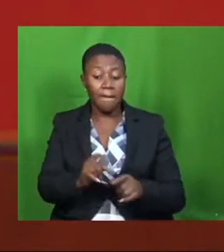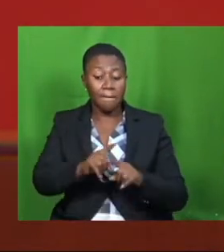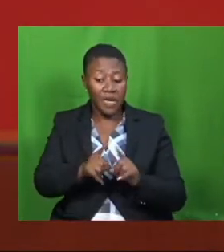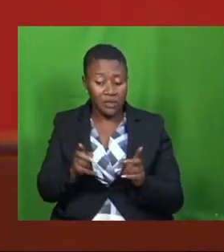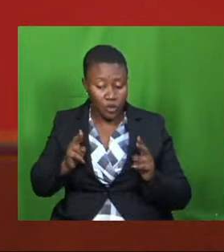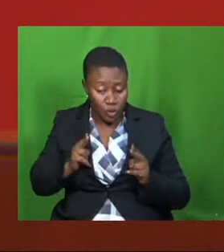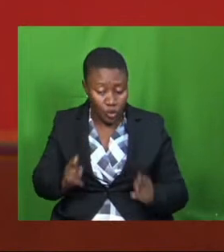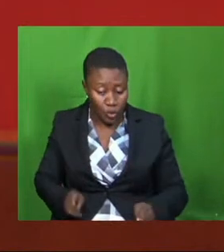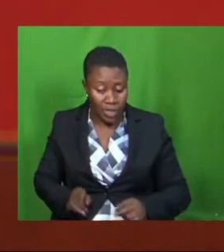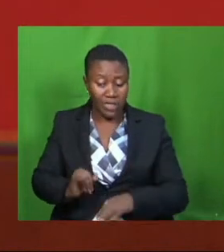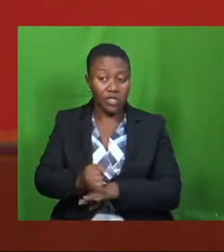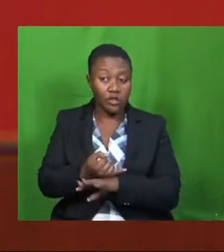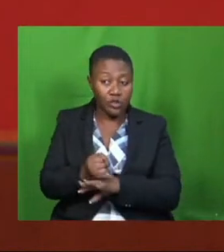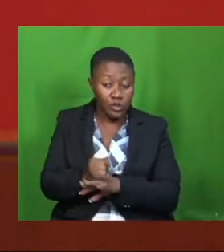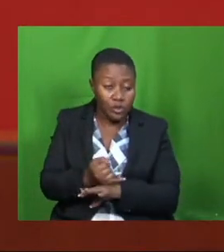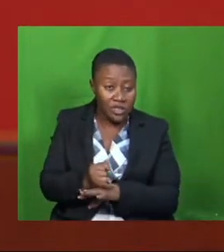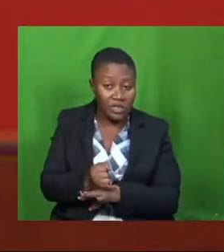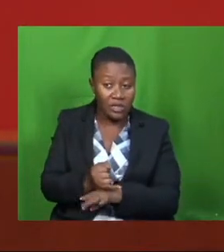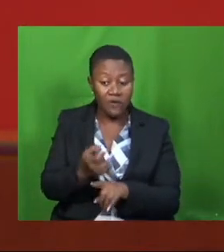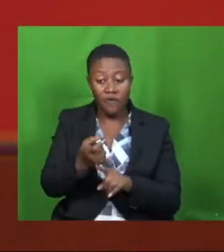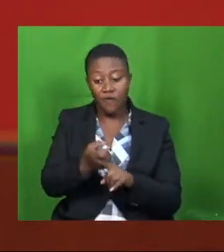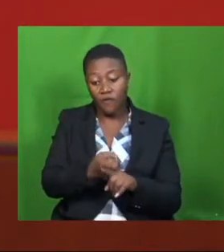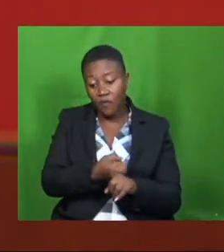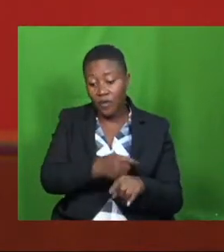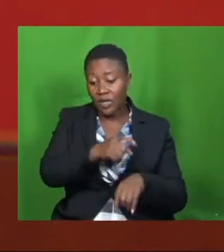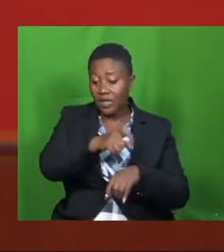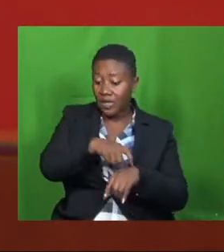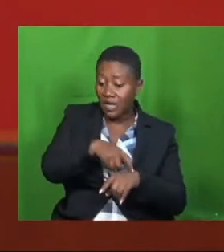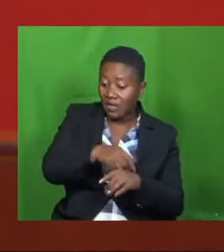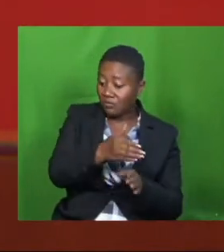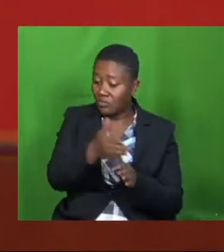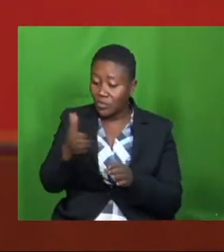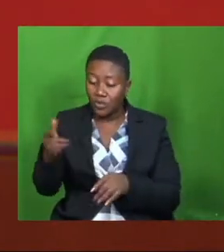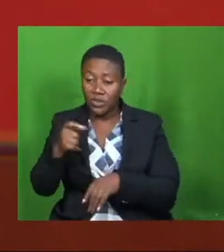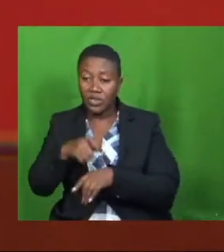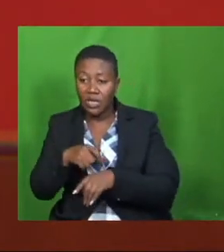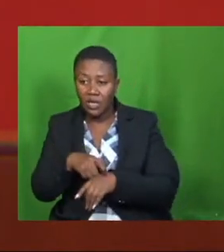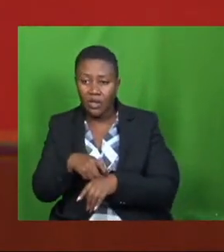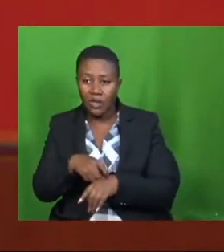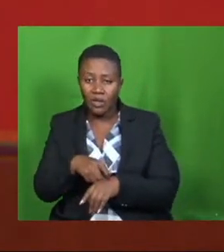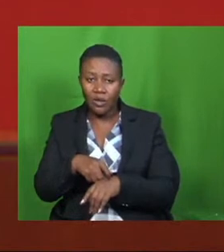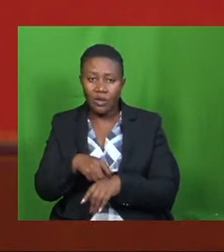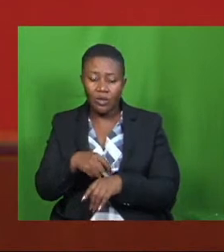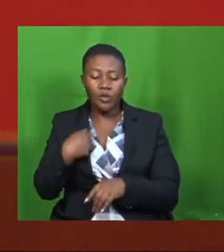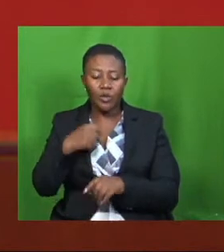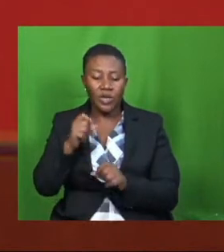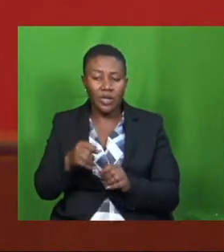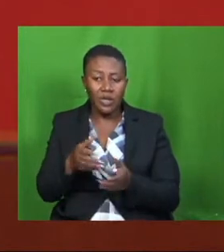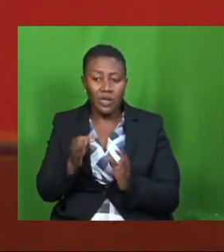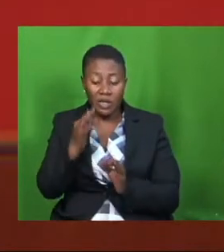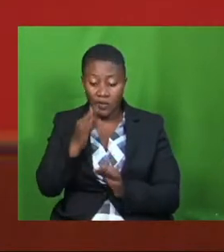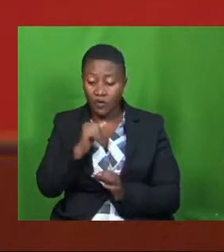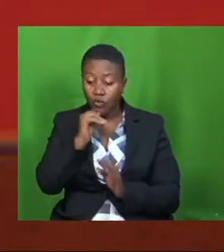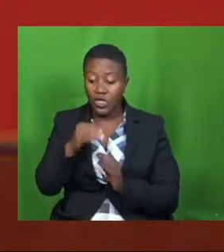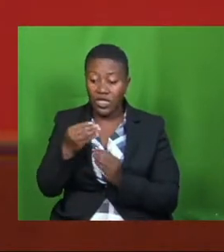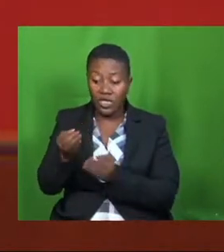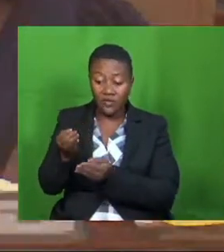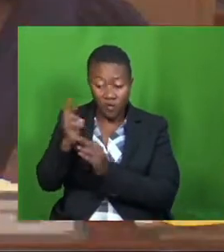Until he comes to respond to the questions and to submit the statement, giving